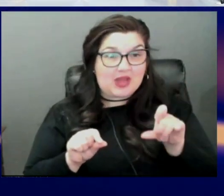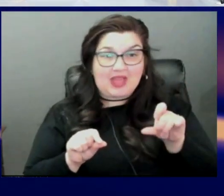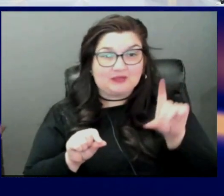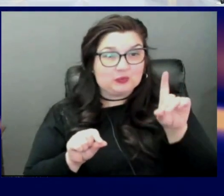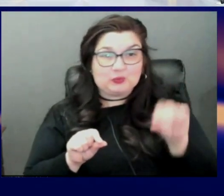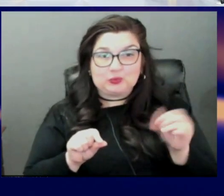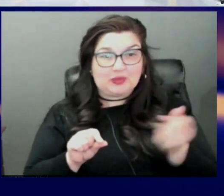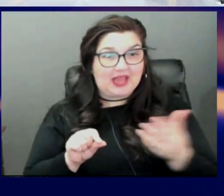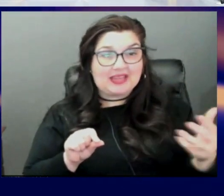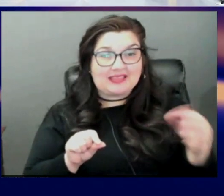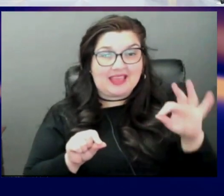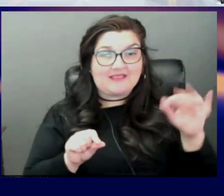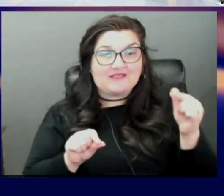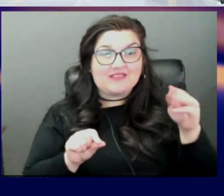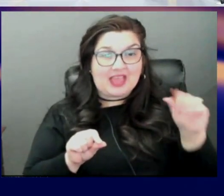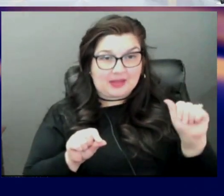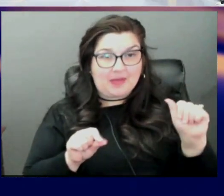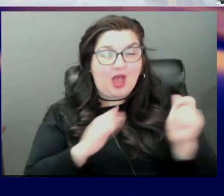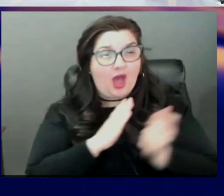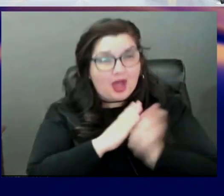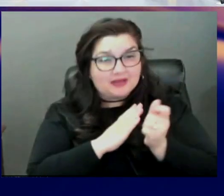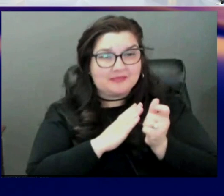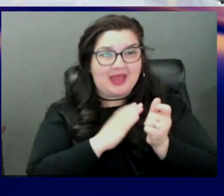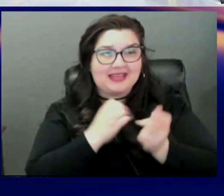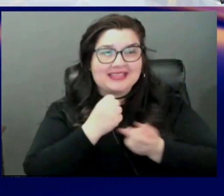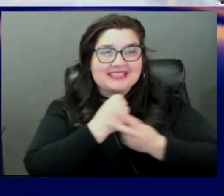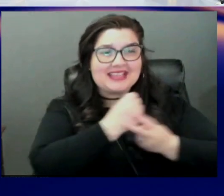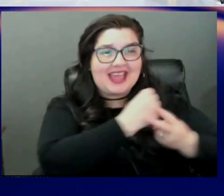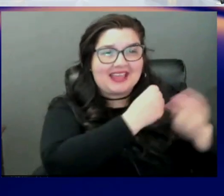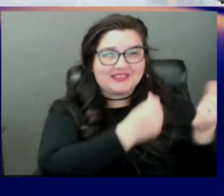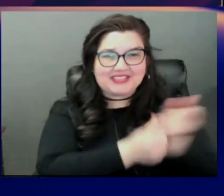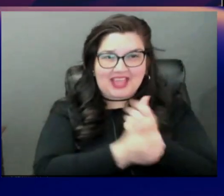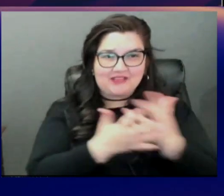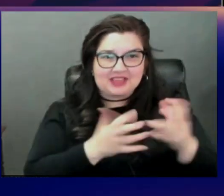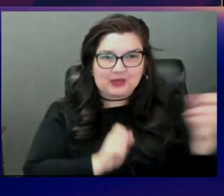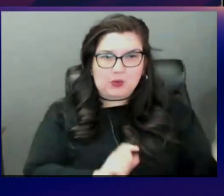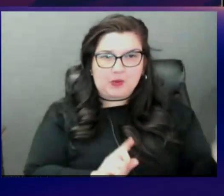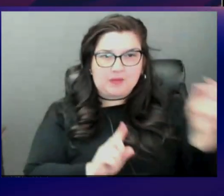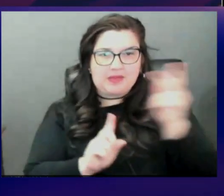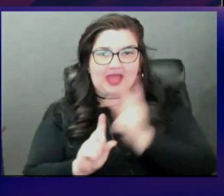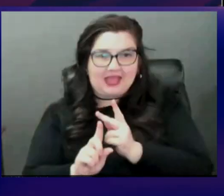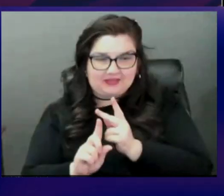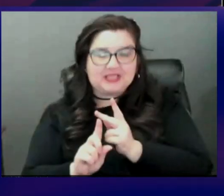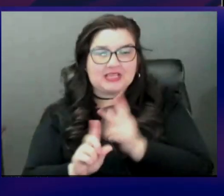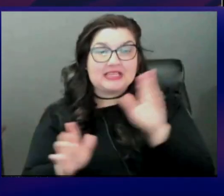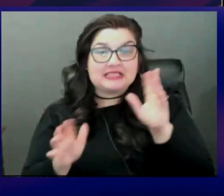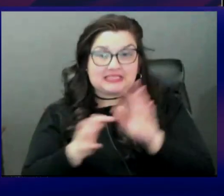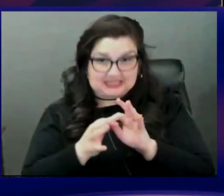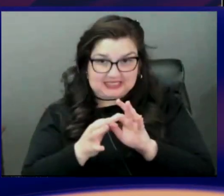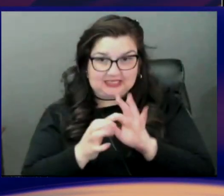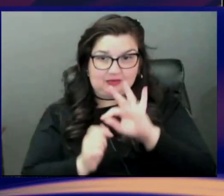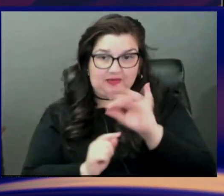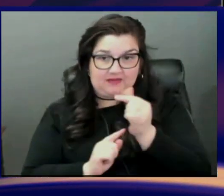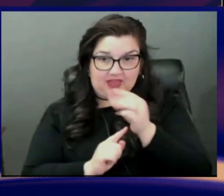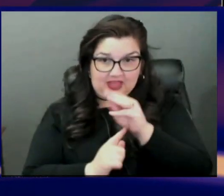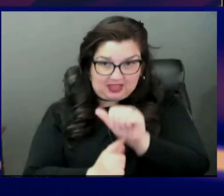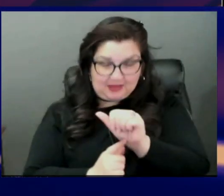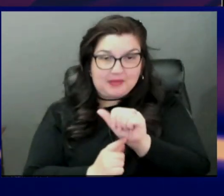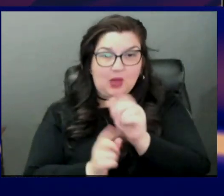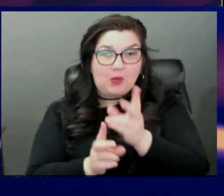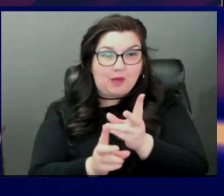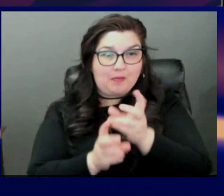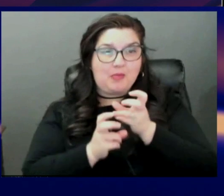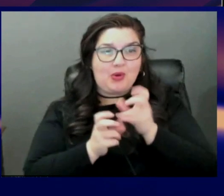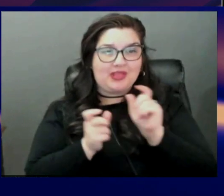everything. And so now we can just go back in here, sync with Figma, and then it'll pull in those changes, and we'll be